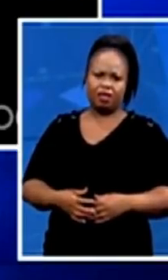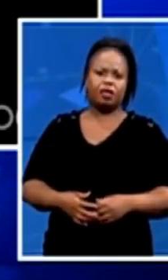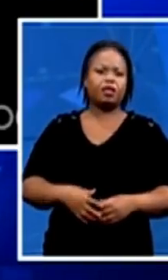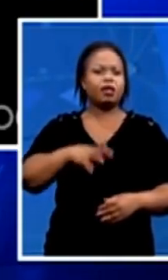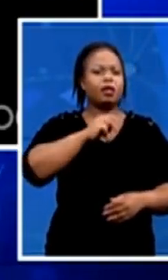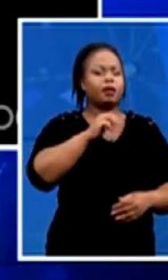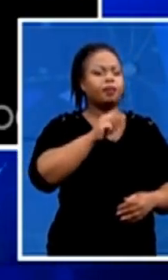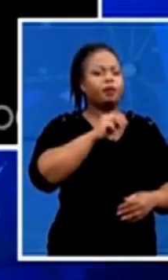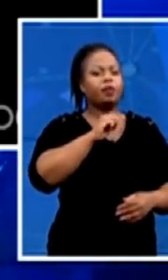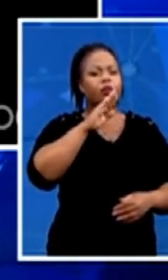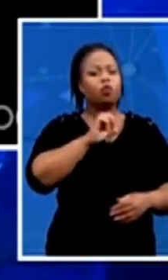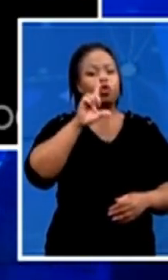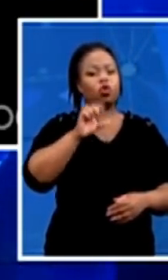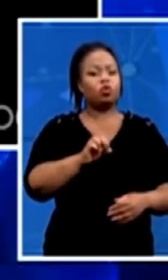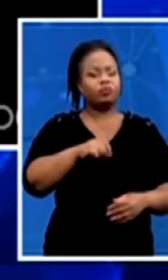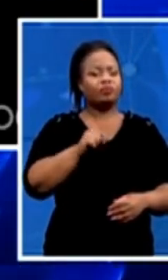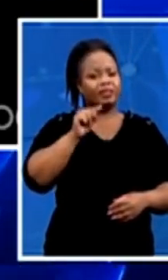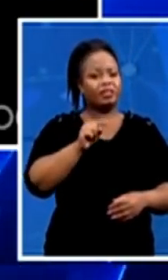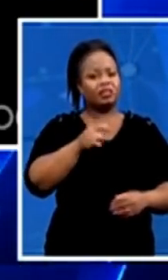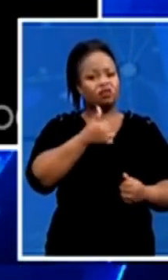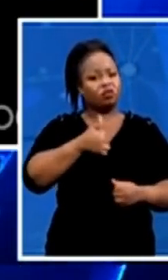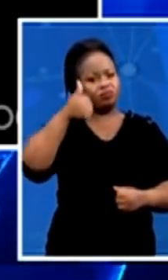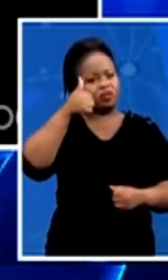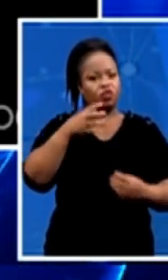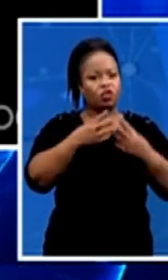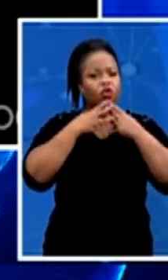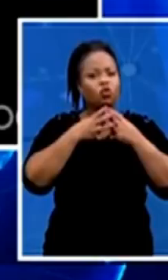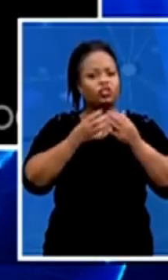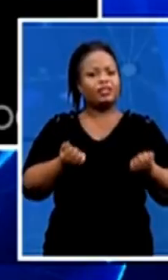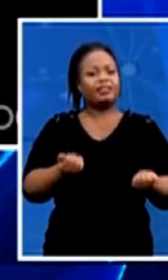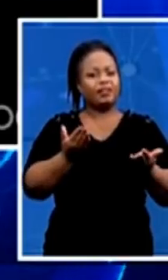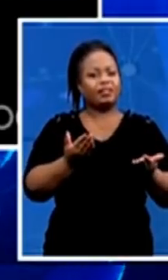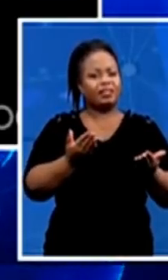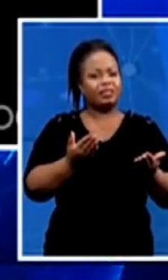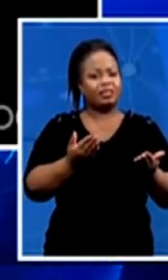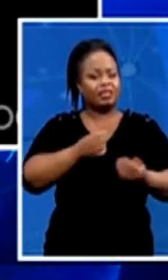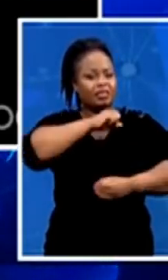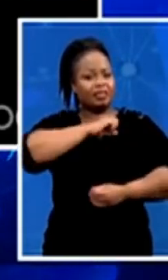official of correctional services who had said